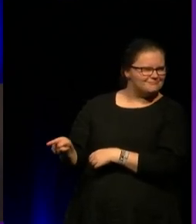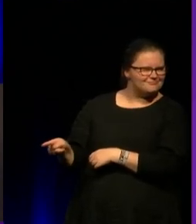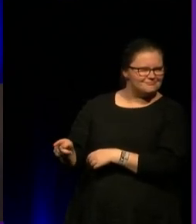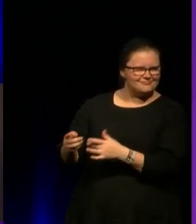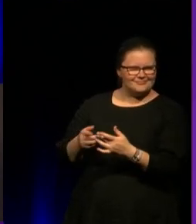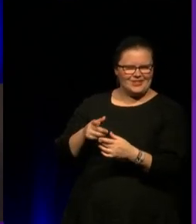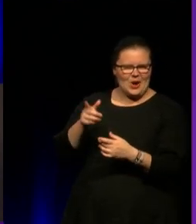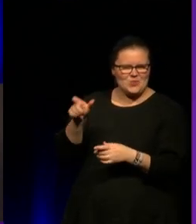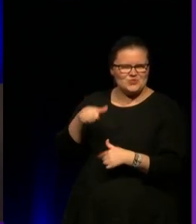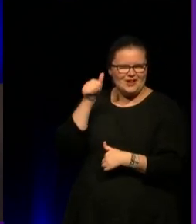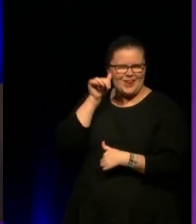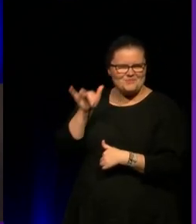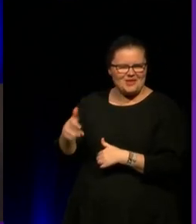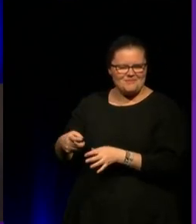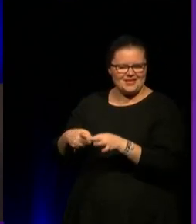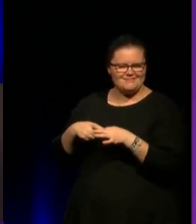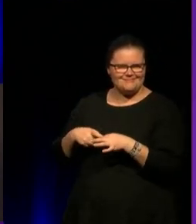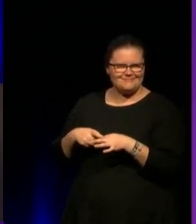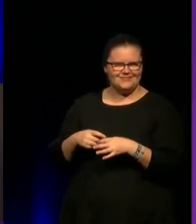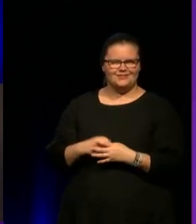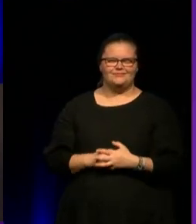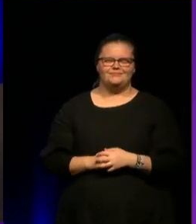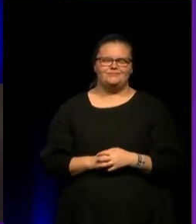it's Tim Crowley. Exactly.